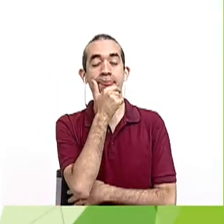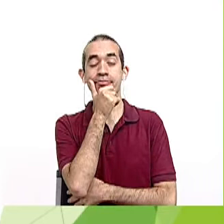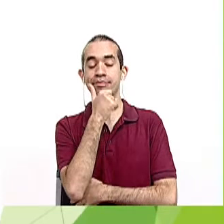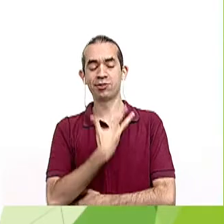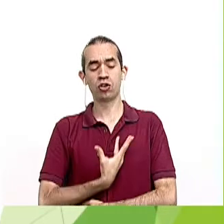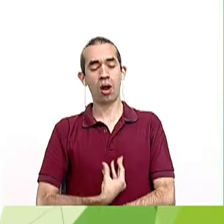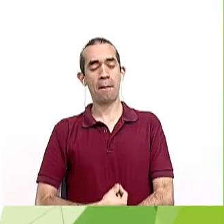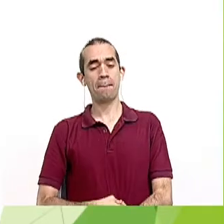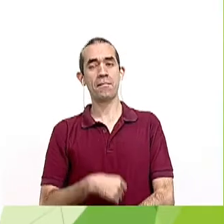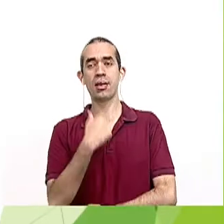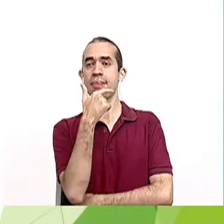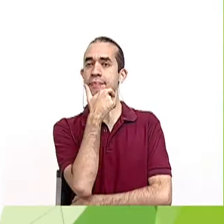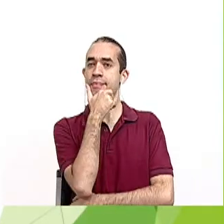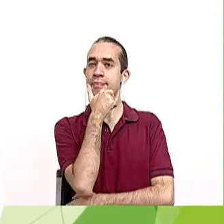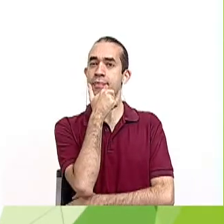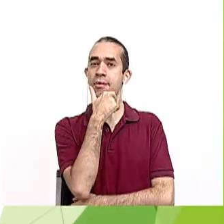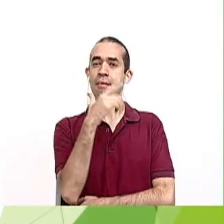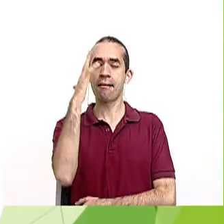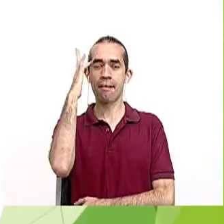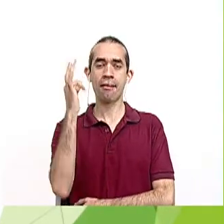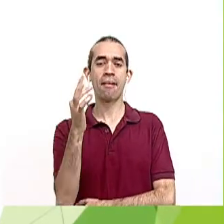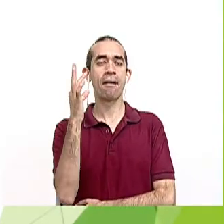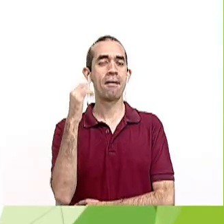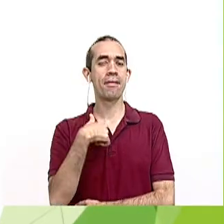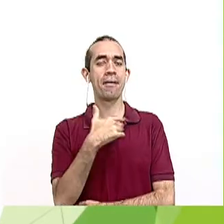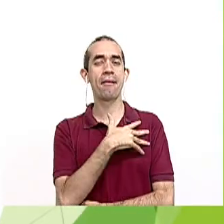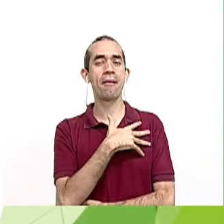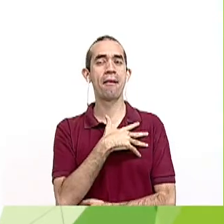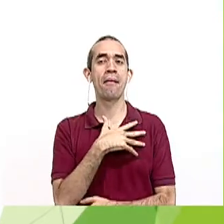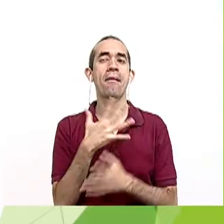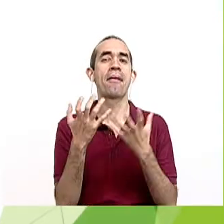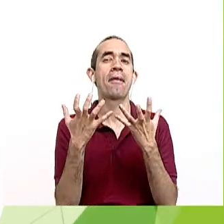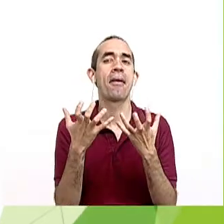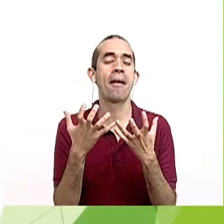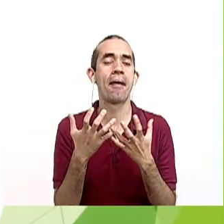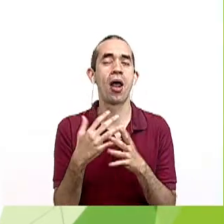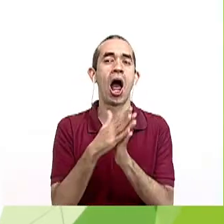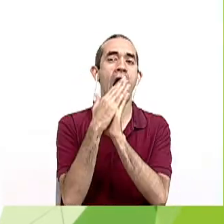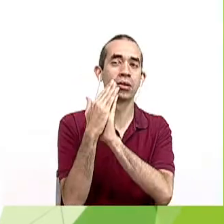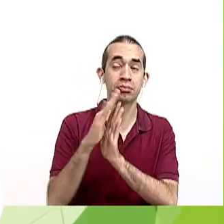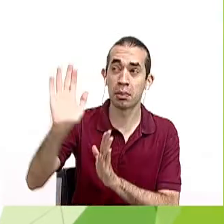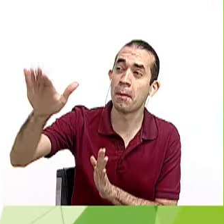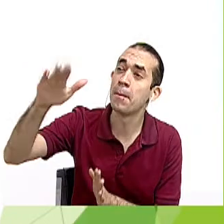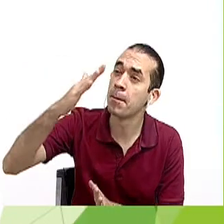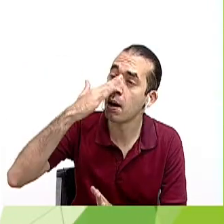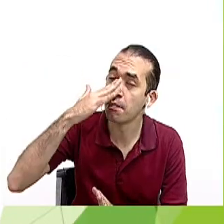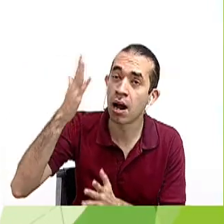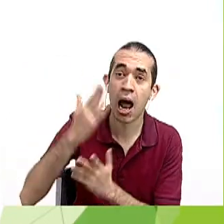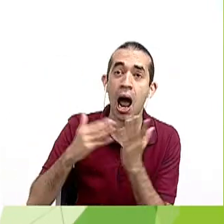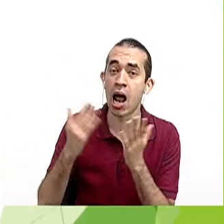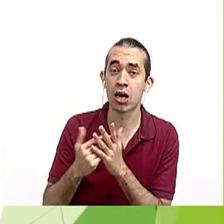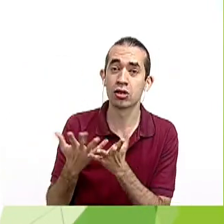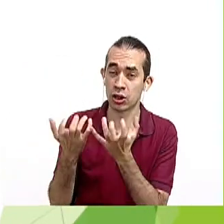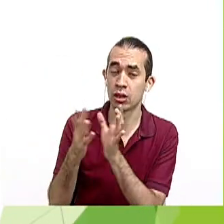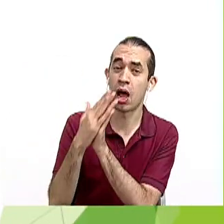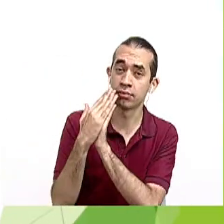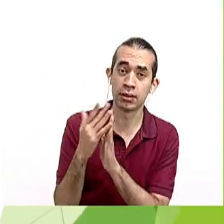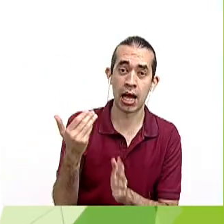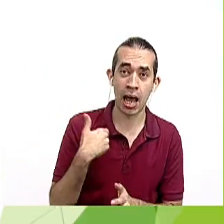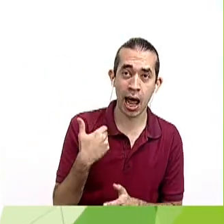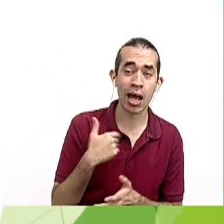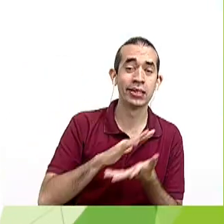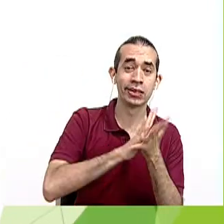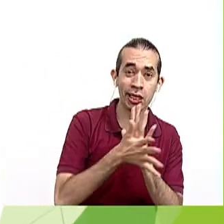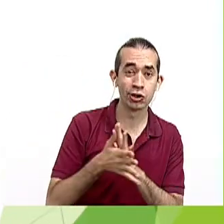sandwich. Mom, I want a sandwich. Do we have any cheese or any tomatoes?